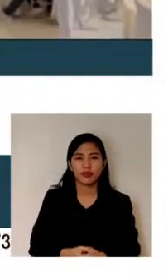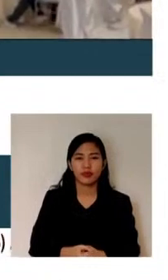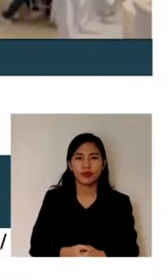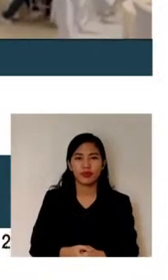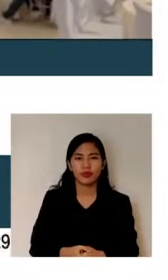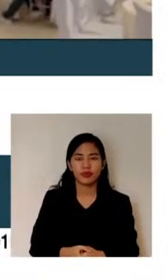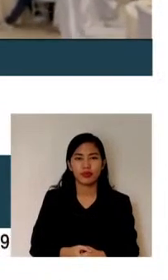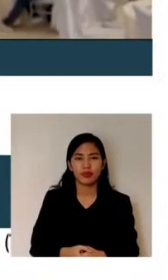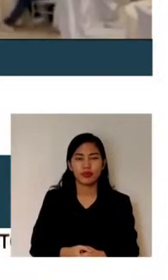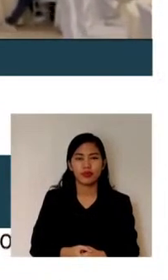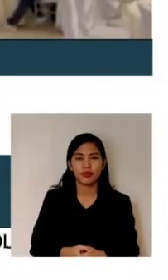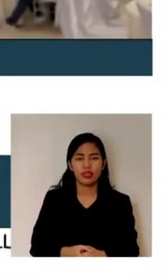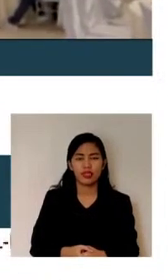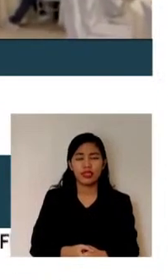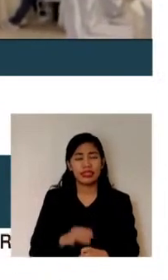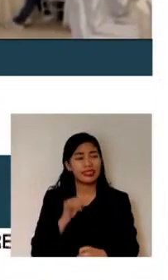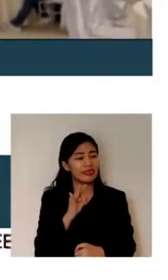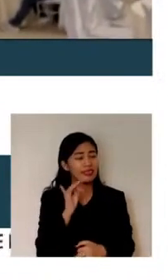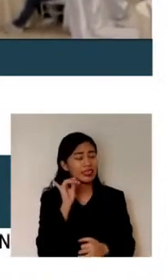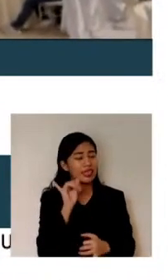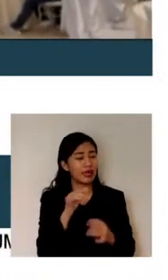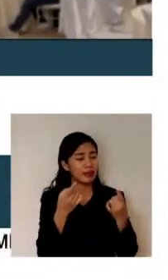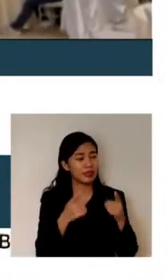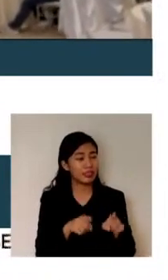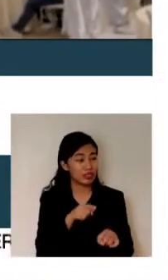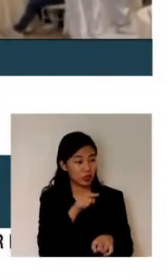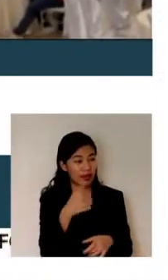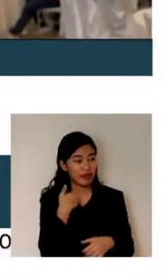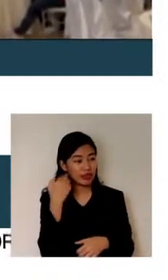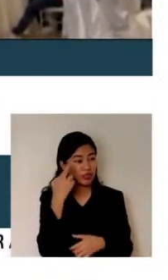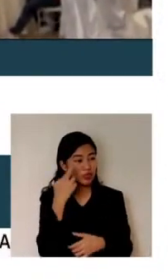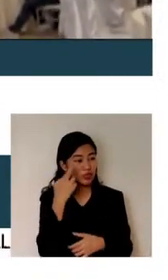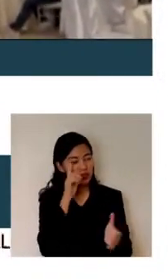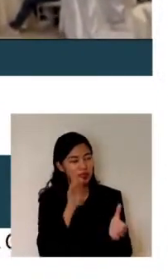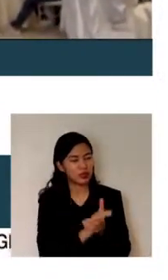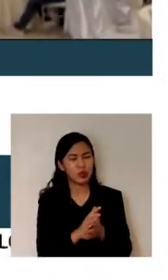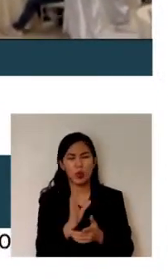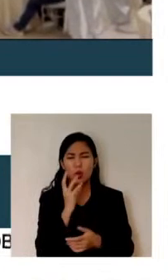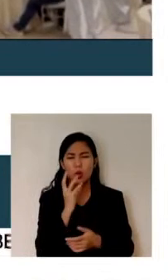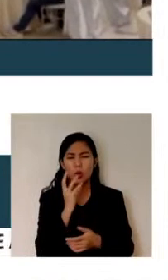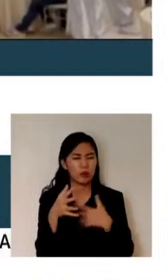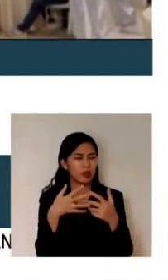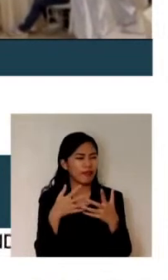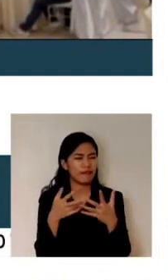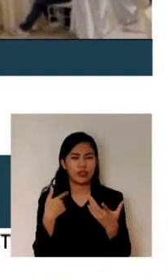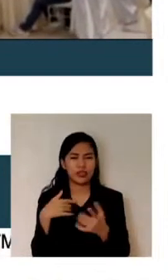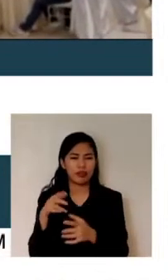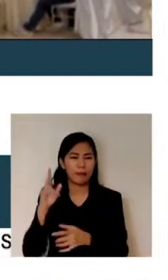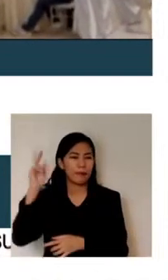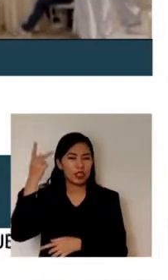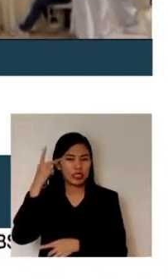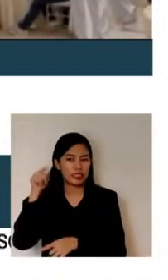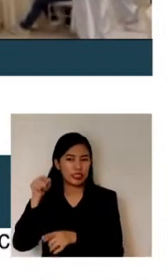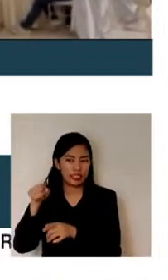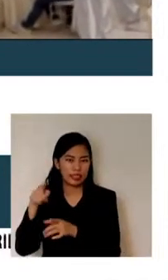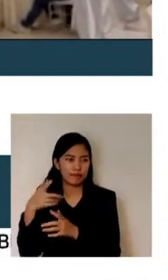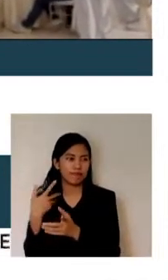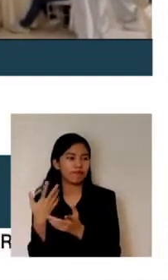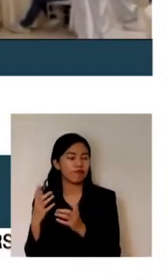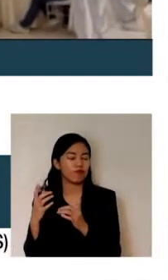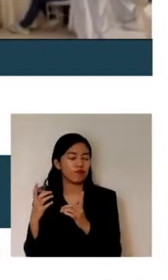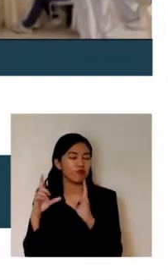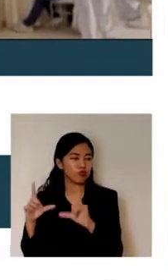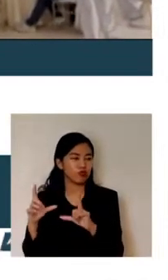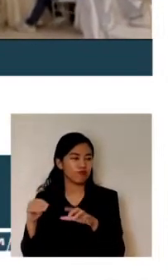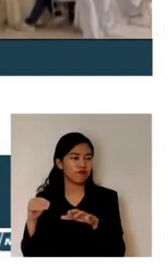If that is the case, Attorney Panalo, do you have reason to believe that whoever this influential politician is that he or she is acting on